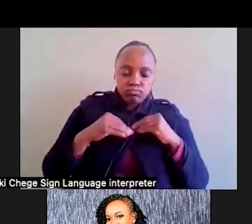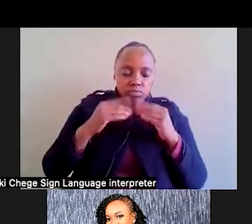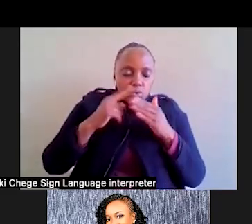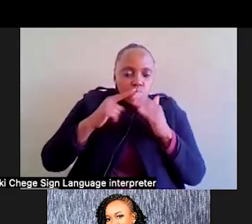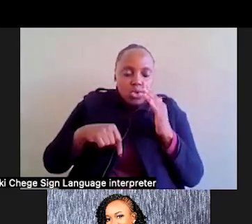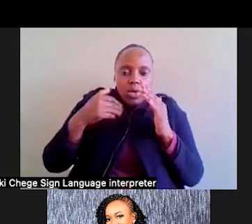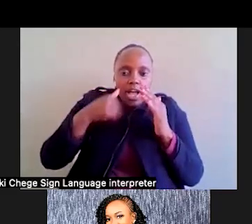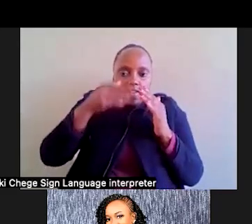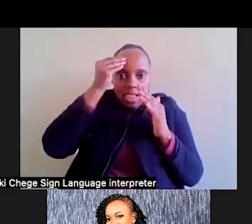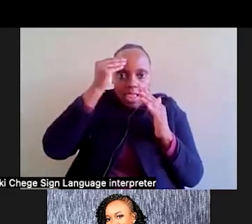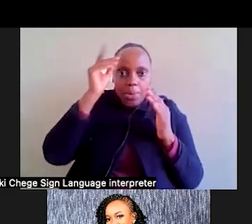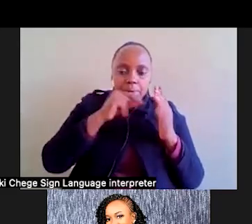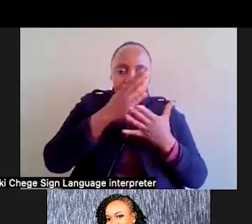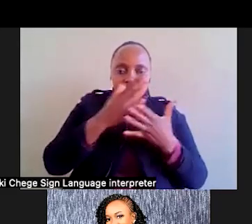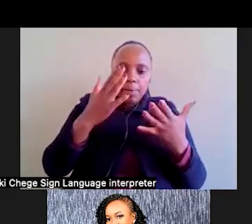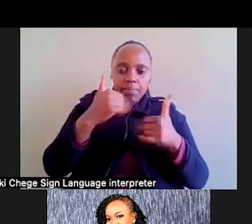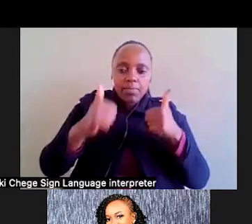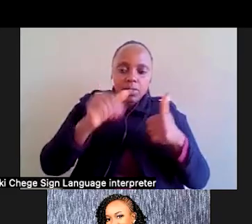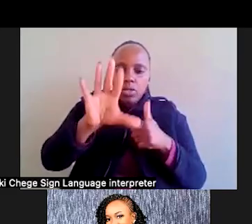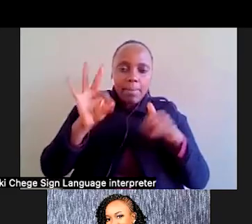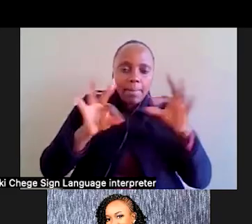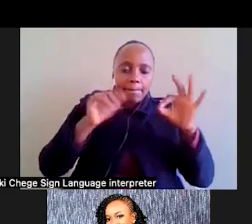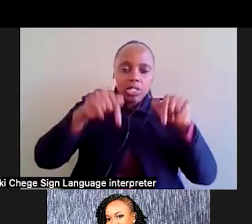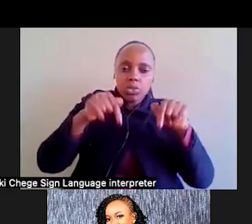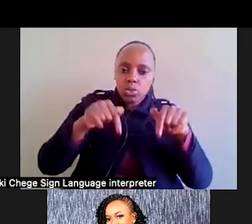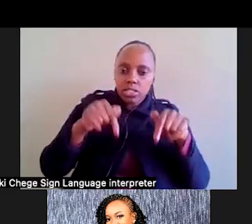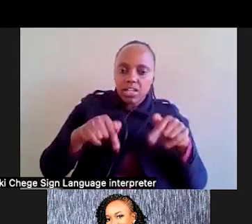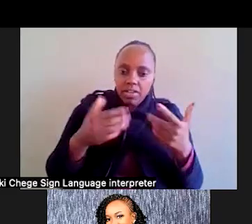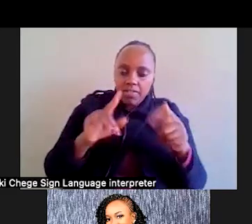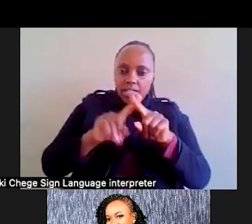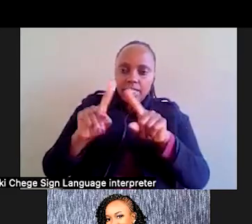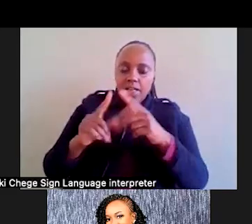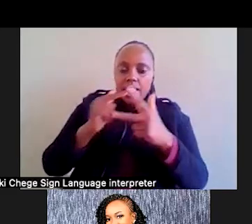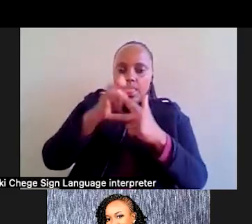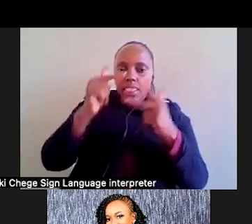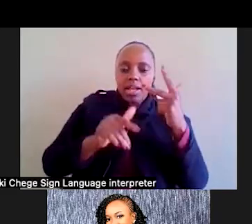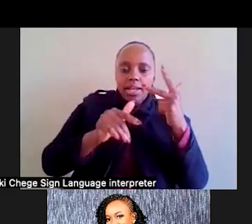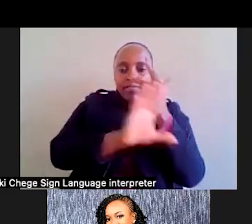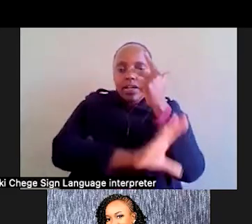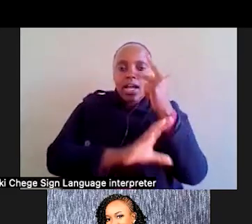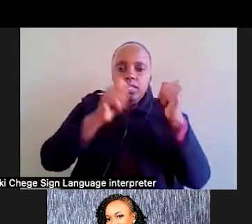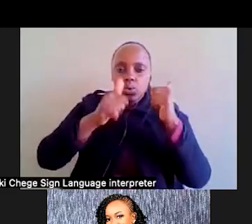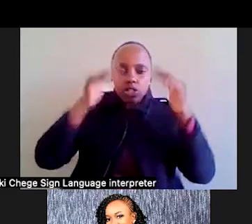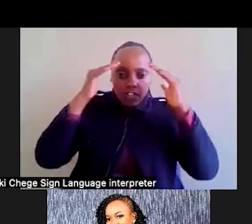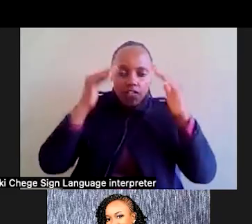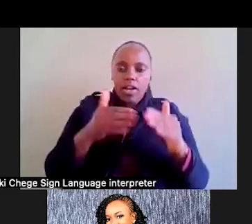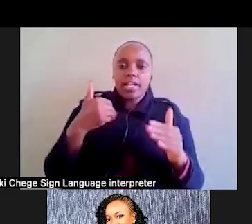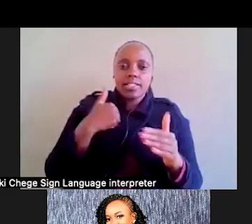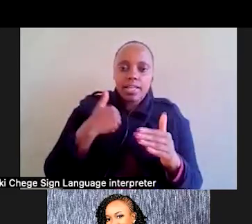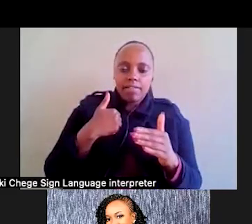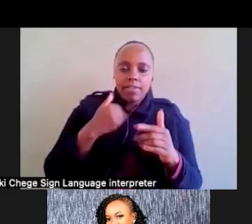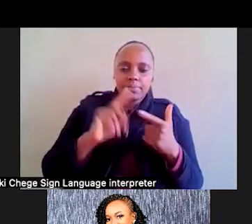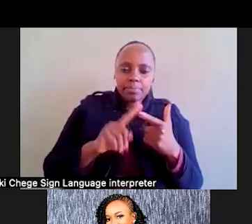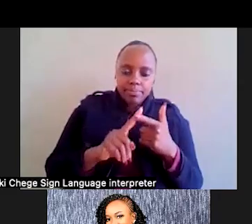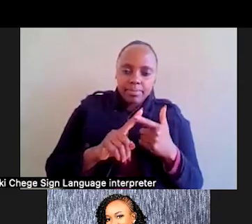today. Some of the things that I have picked today across the 3 countries that we have been focusing on is